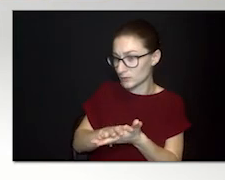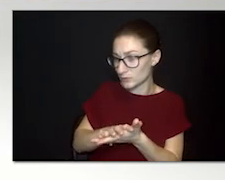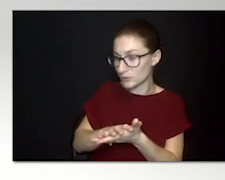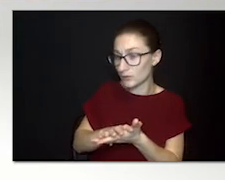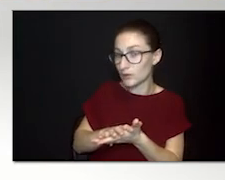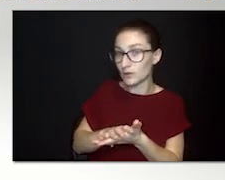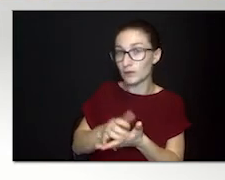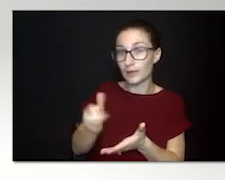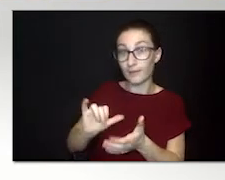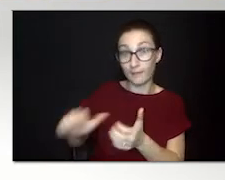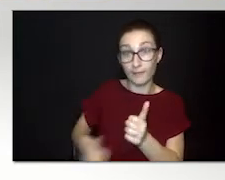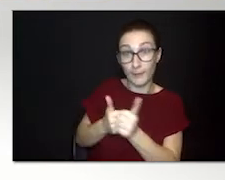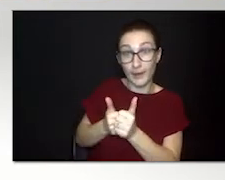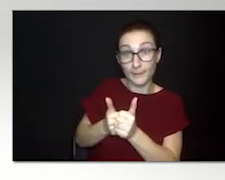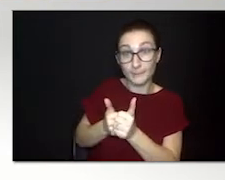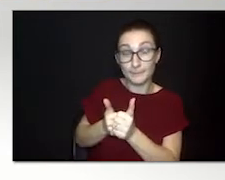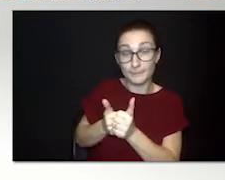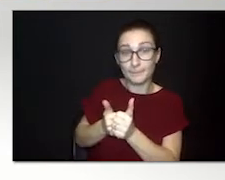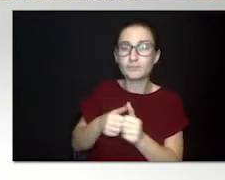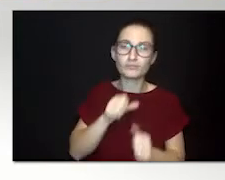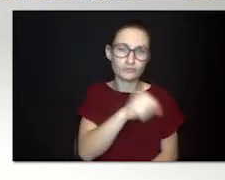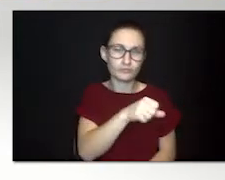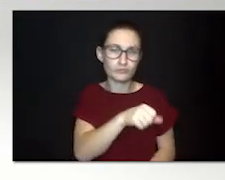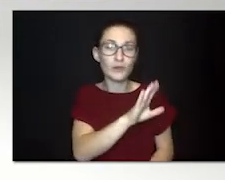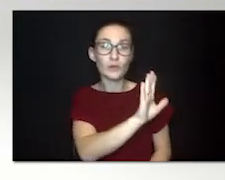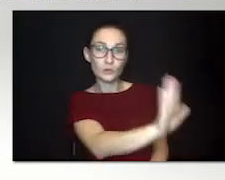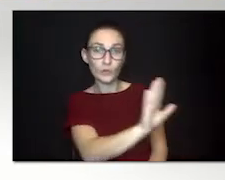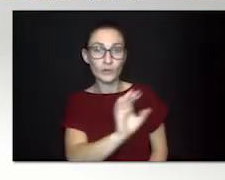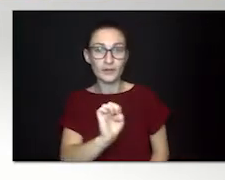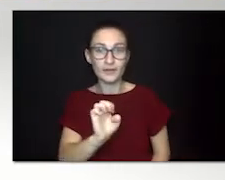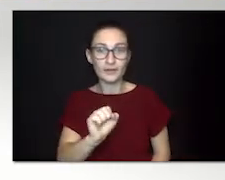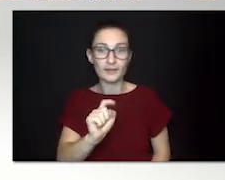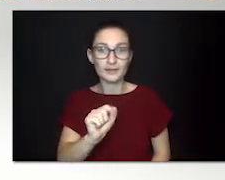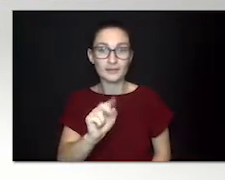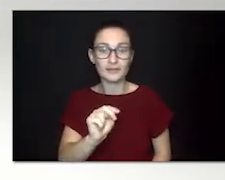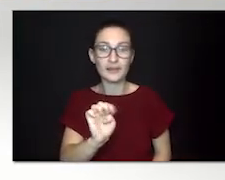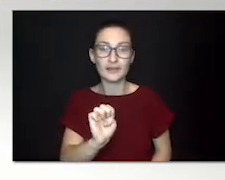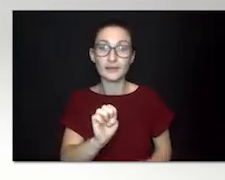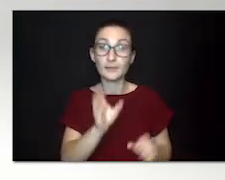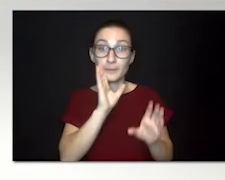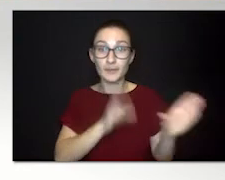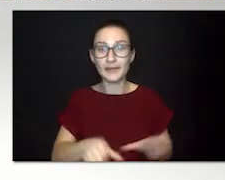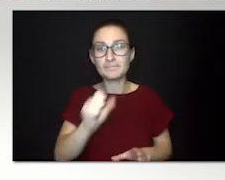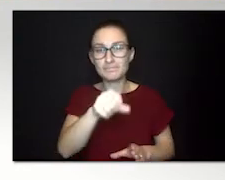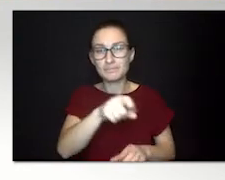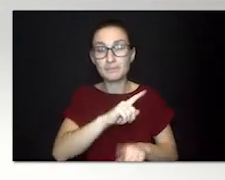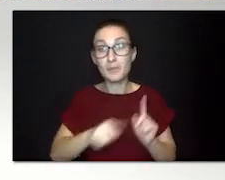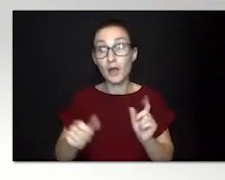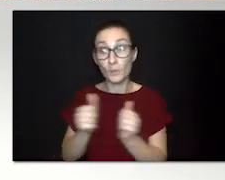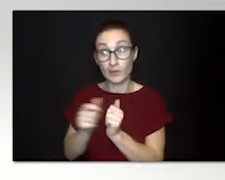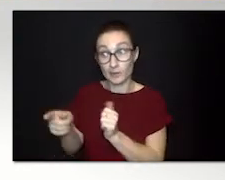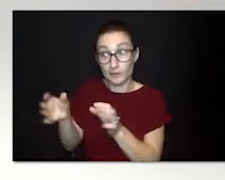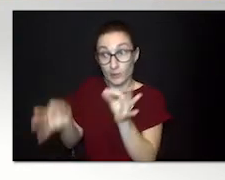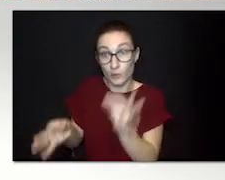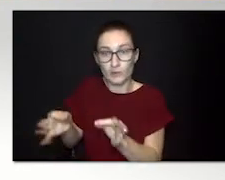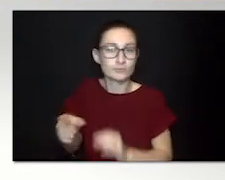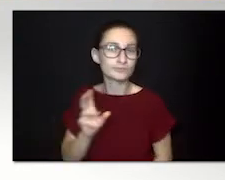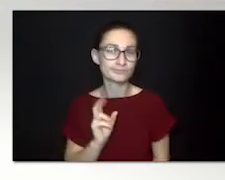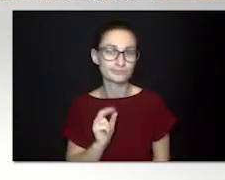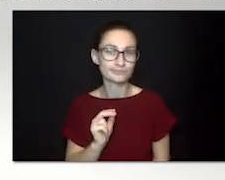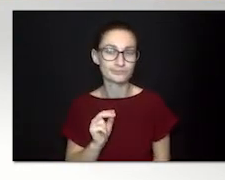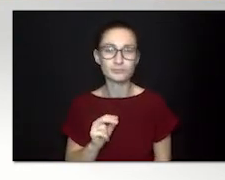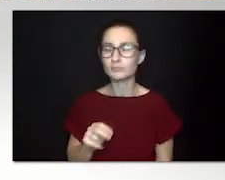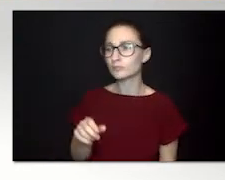if so-and-so dies, then it's this person. If this person can't do it, then... In your estate planning, yes. Okay. Yeah, in your estate planning you can, just not formally with the court.